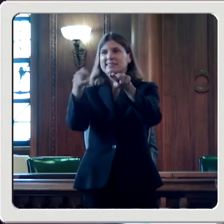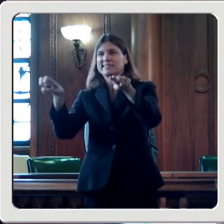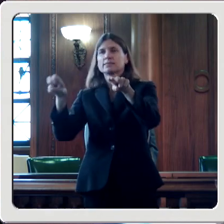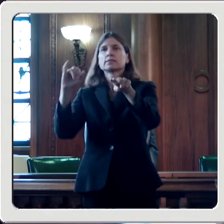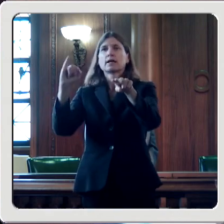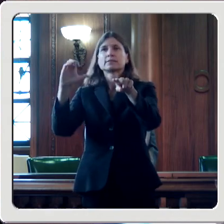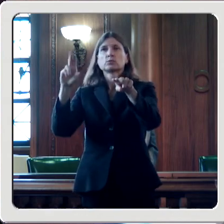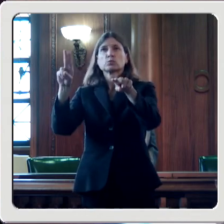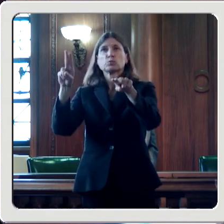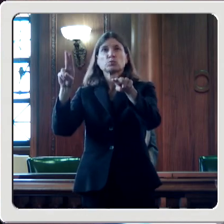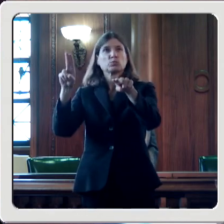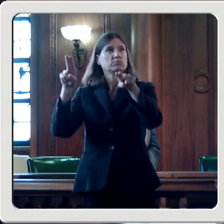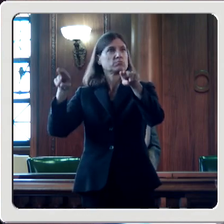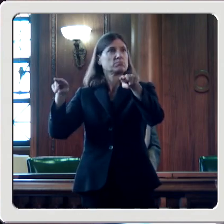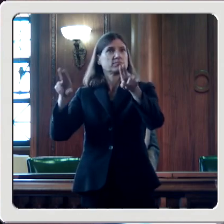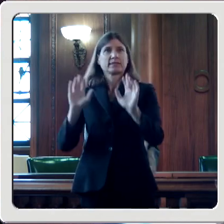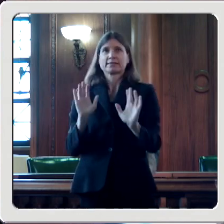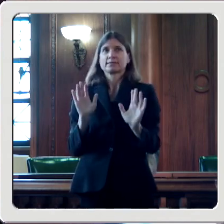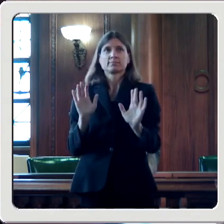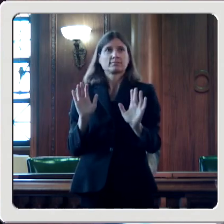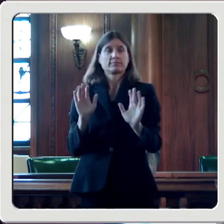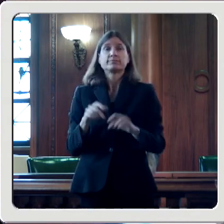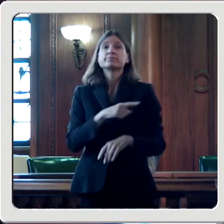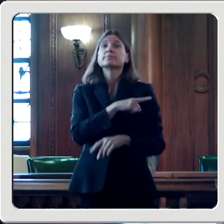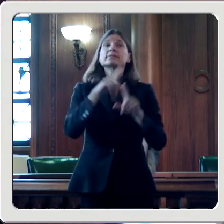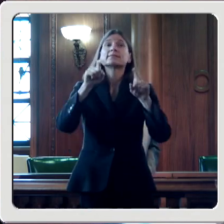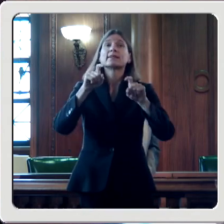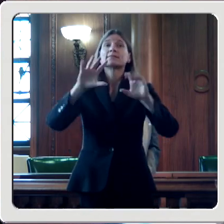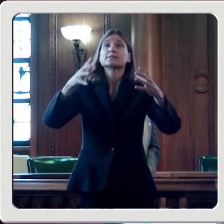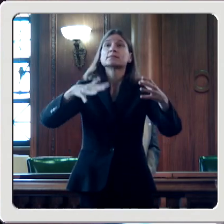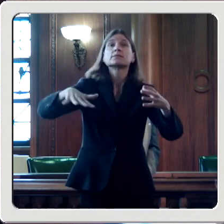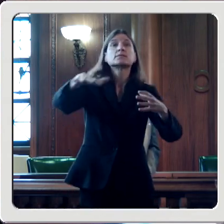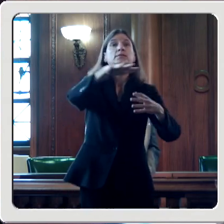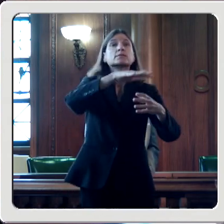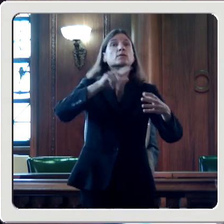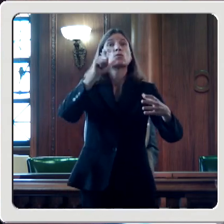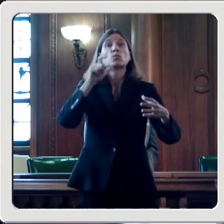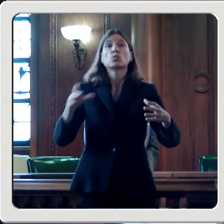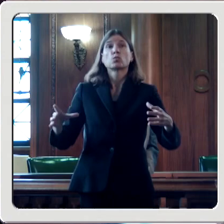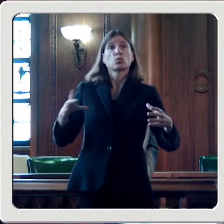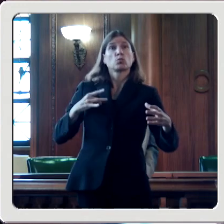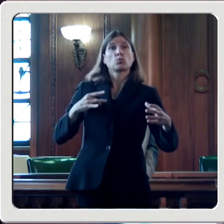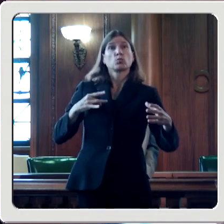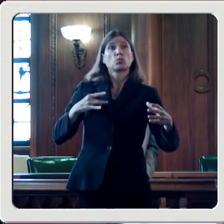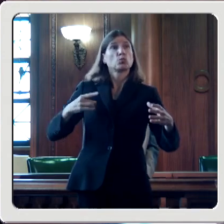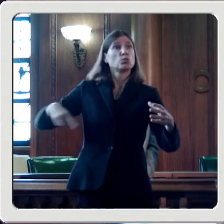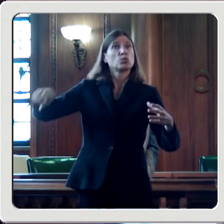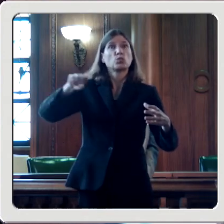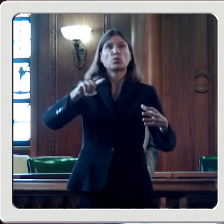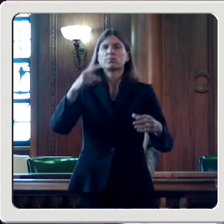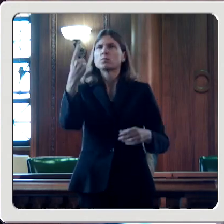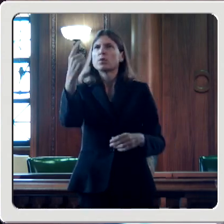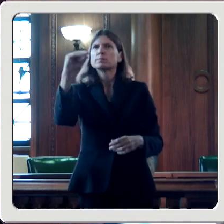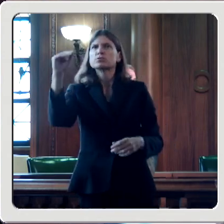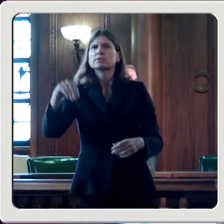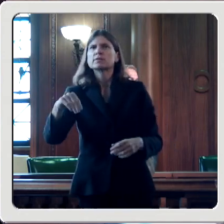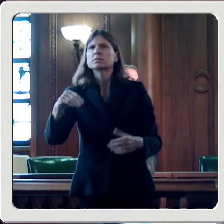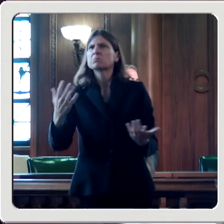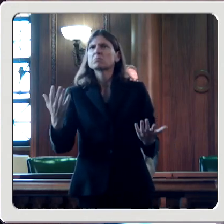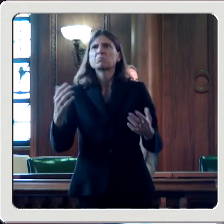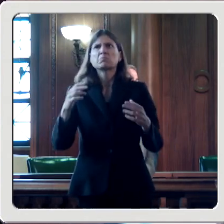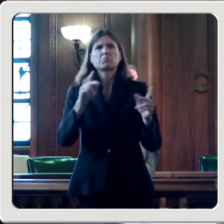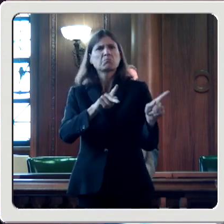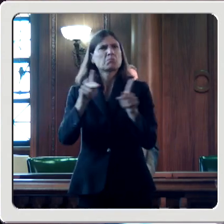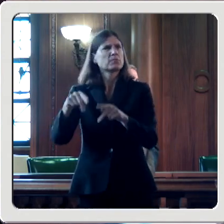test positivity rate that has mirrored the state average at just a little over 1%, at now having performed